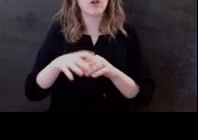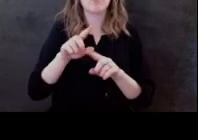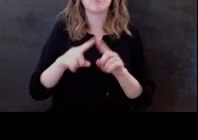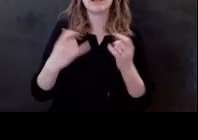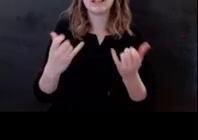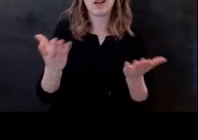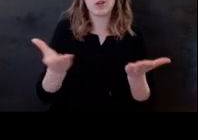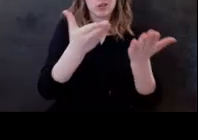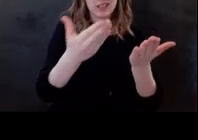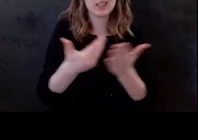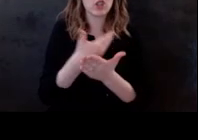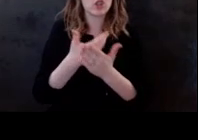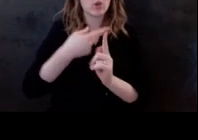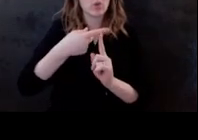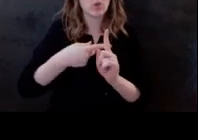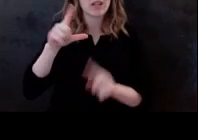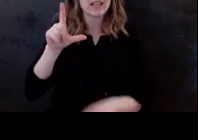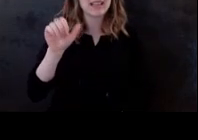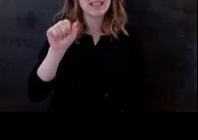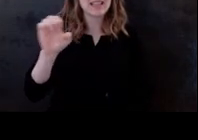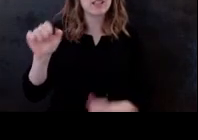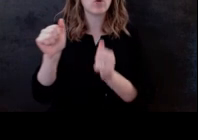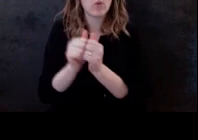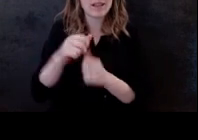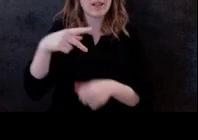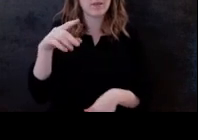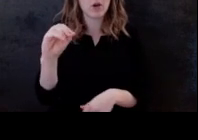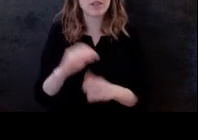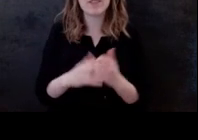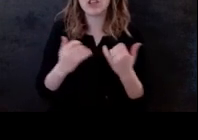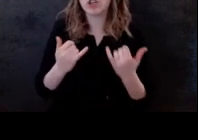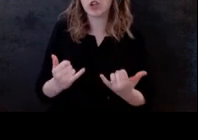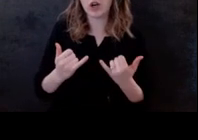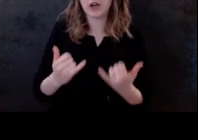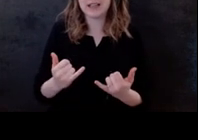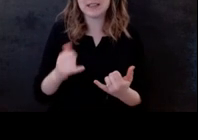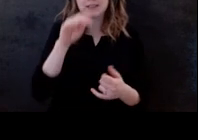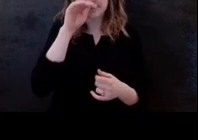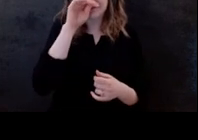a new lease with the post office. The current